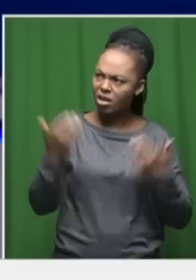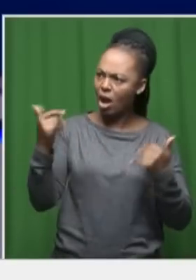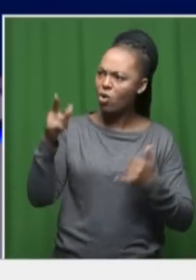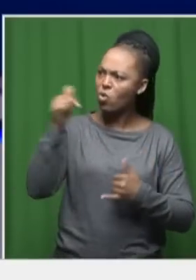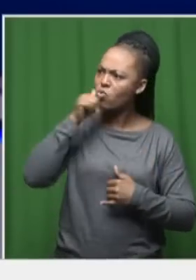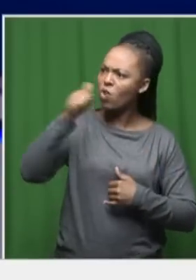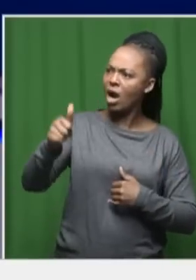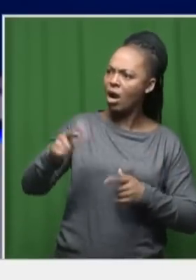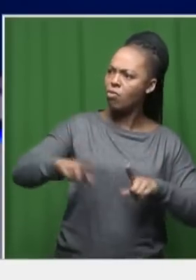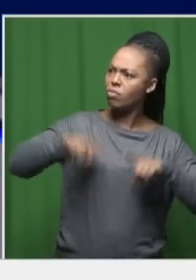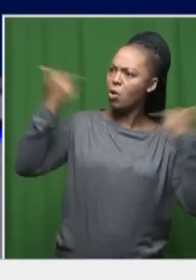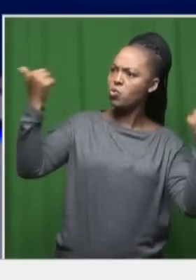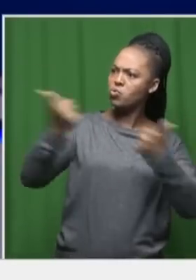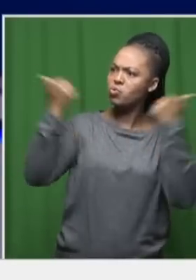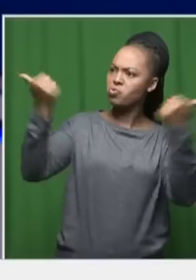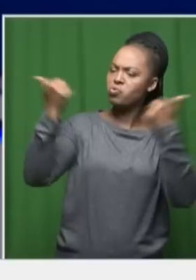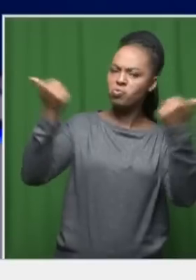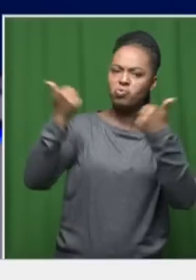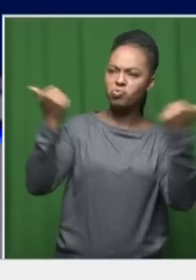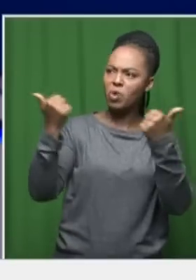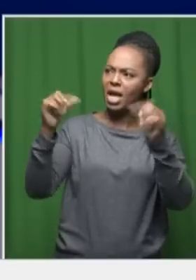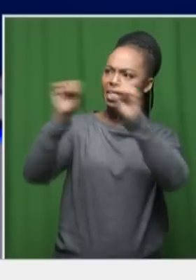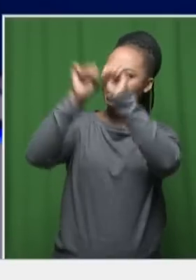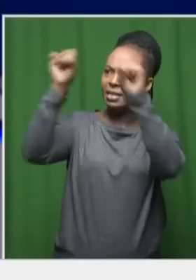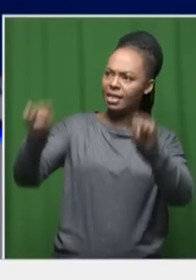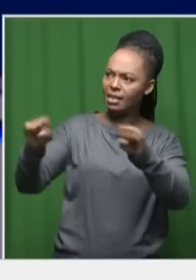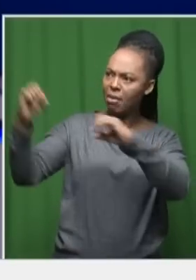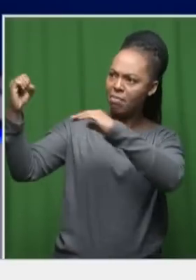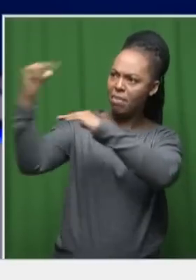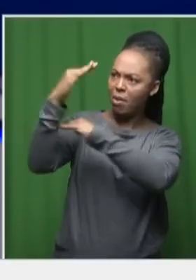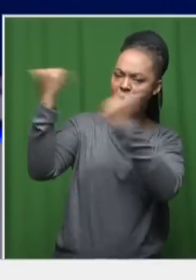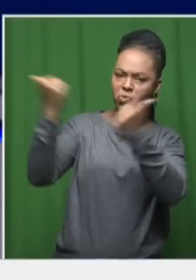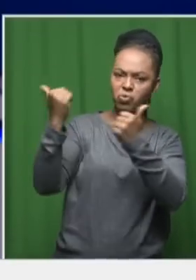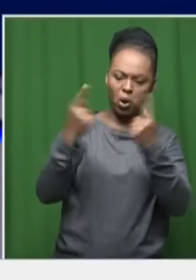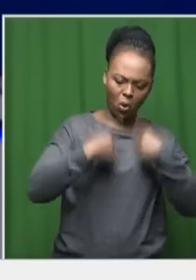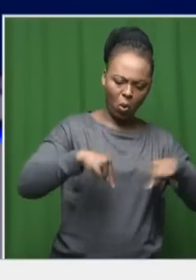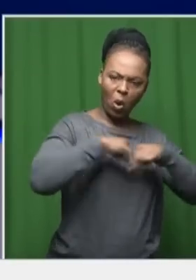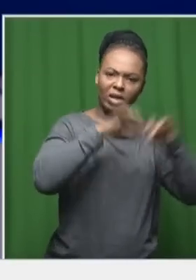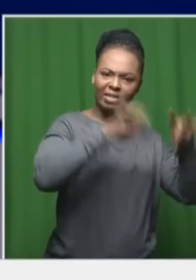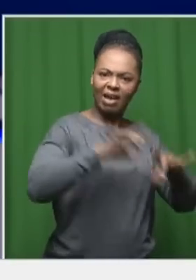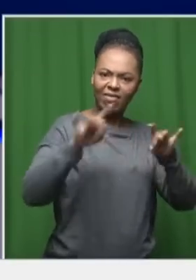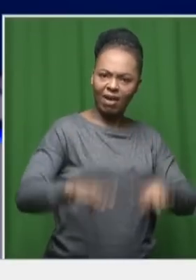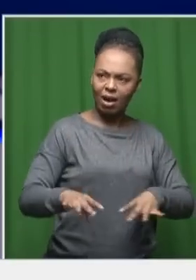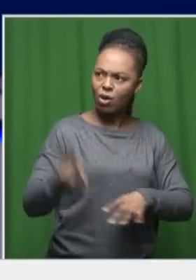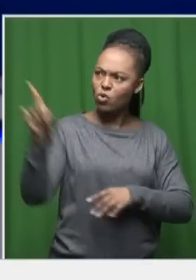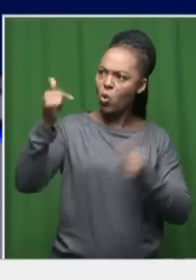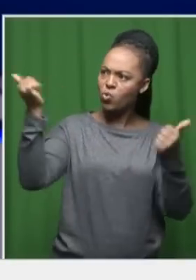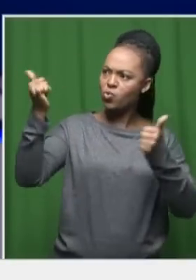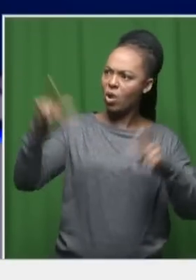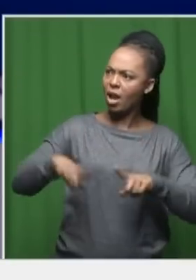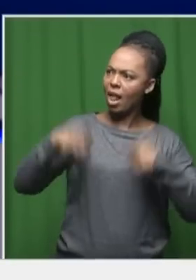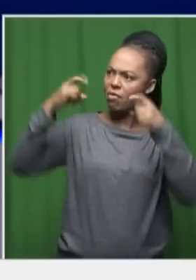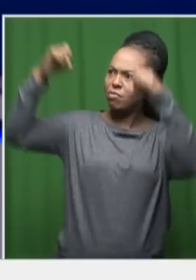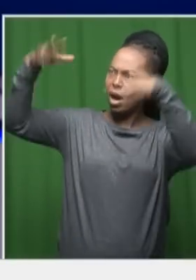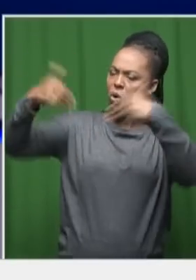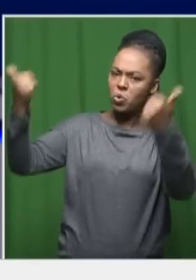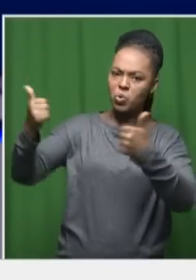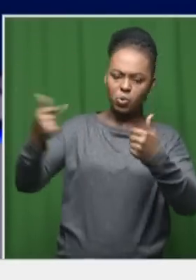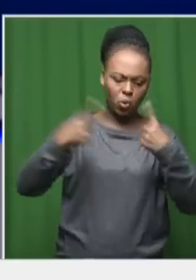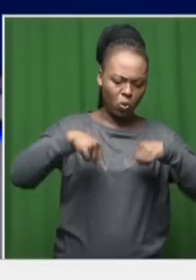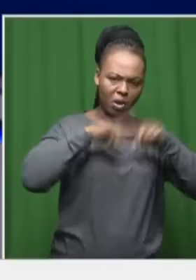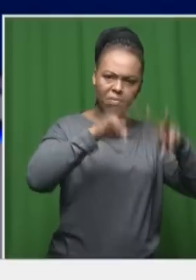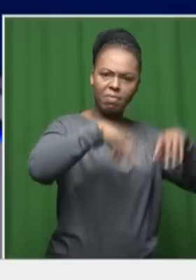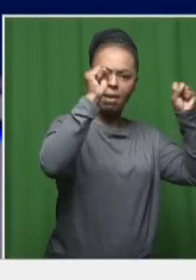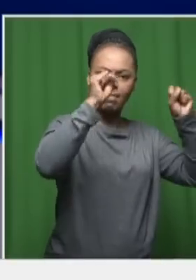from us that you can even create your own systems of electricity while the rest of us suffer. But I think we then have to go a bit further down. And I always say this, unfortunately, the